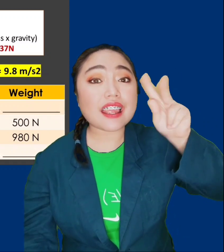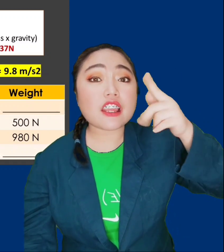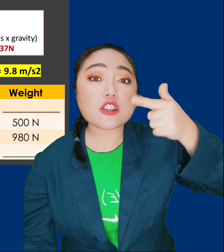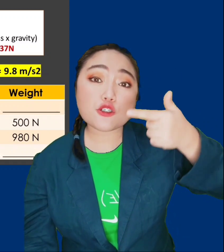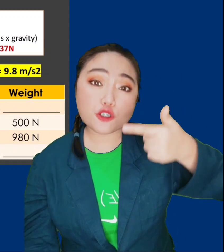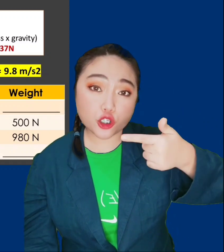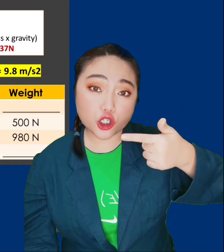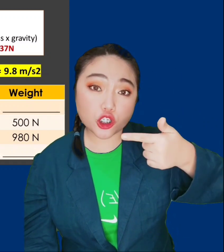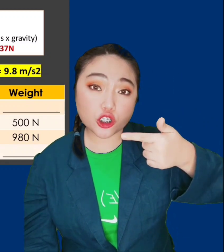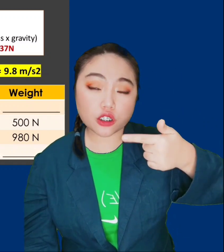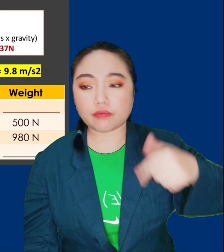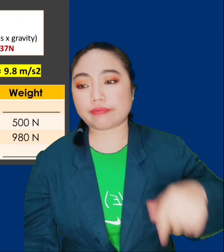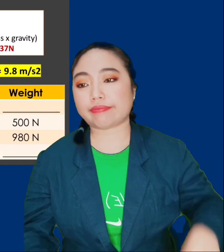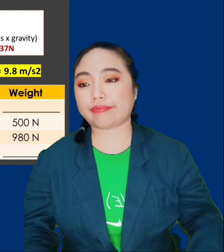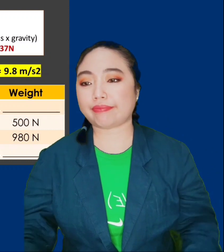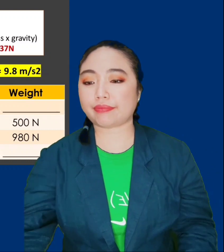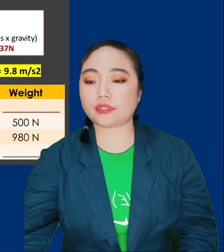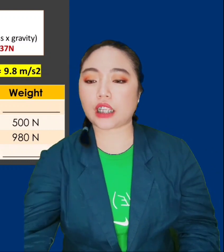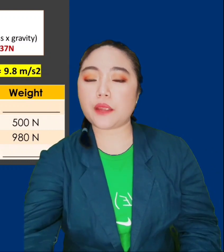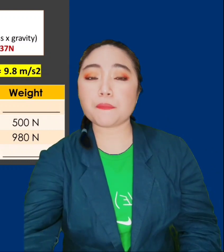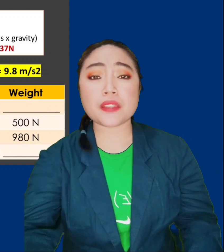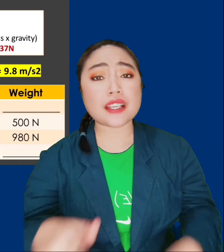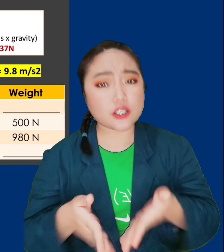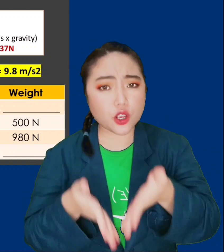please always add kilogram.